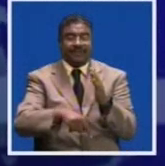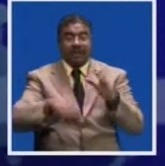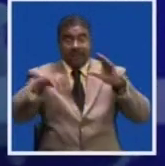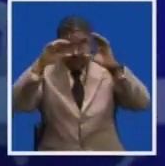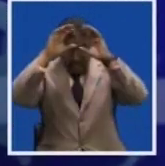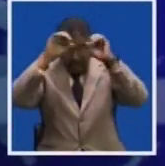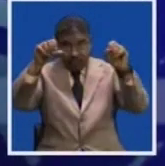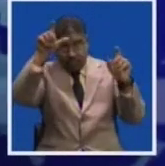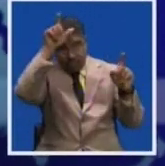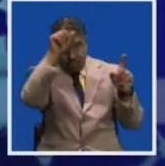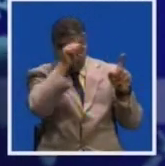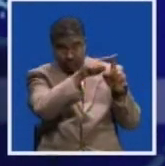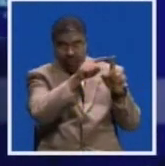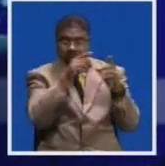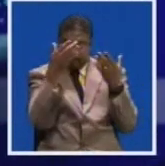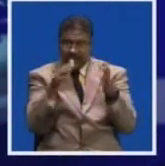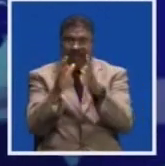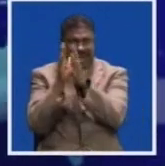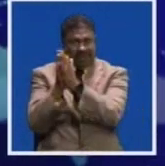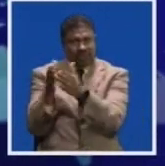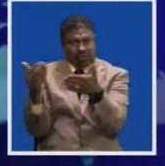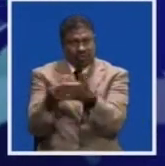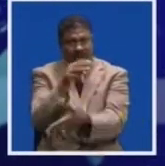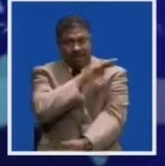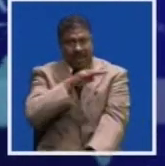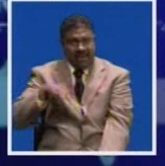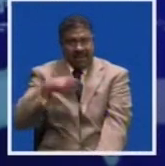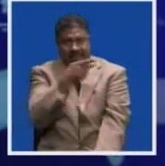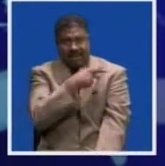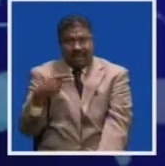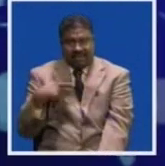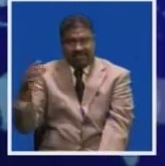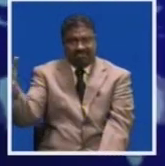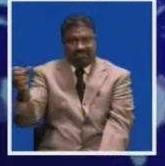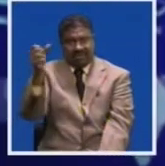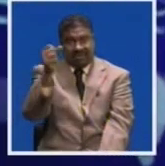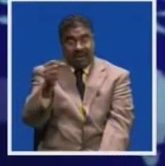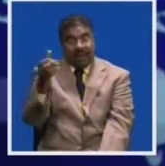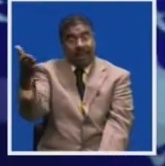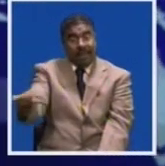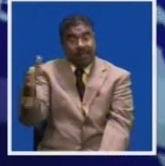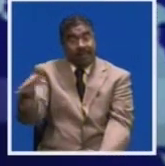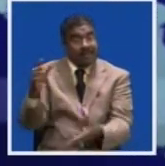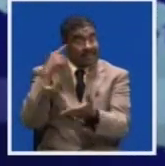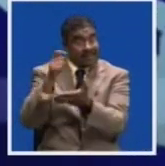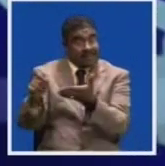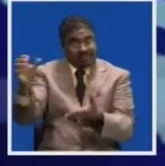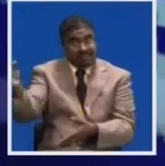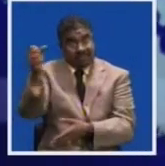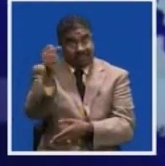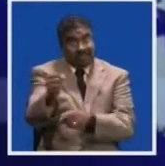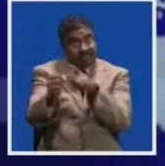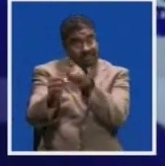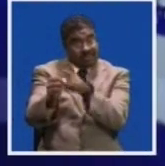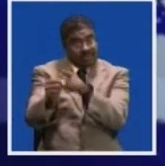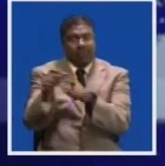President Edgar Lungu has called on newly appointed permanent secretaries to ensure prudent utilization of public resources. President Lungu